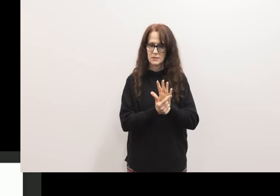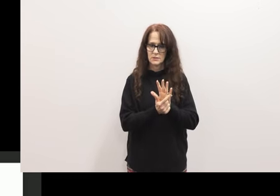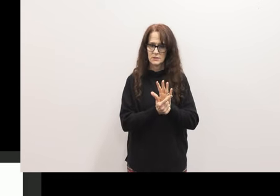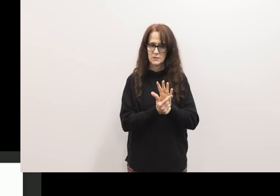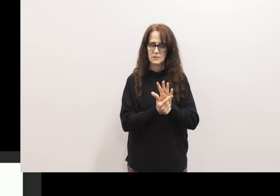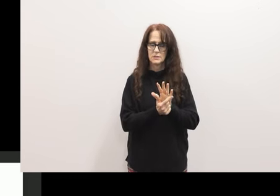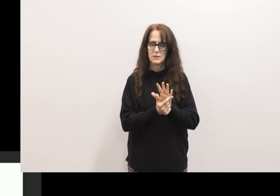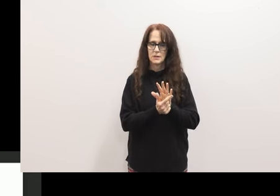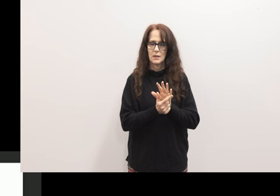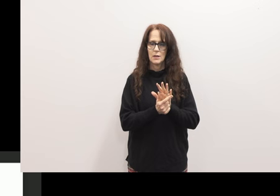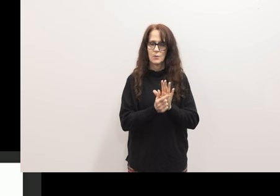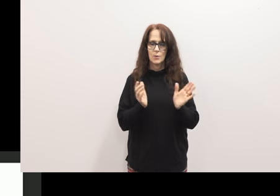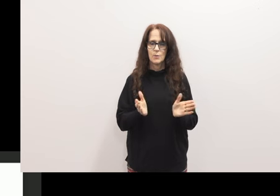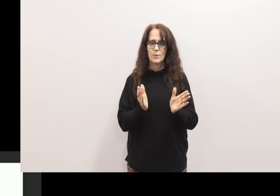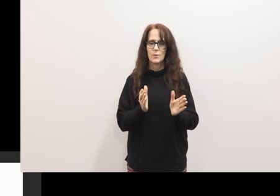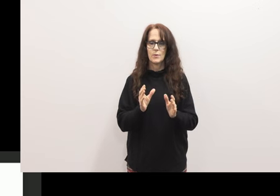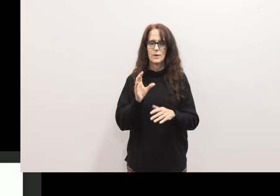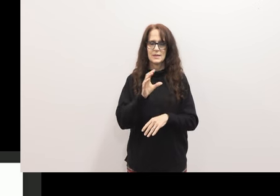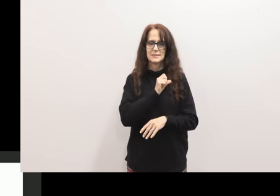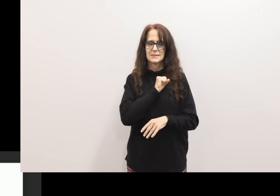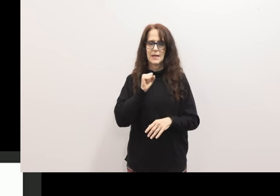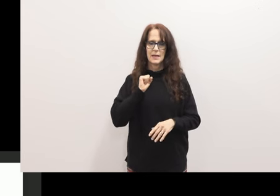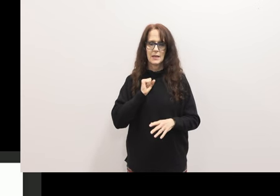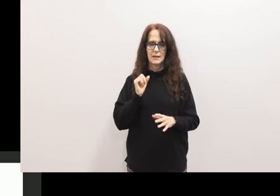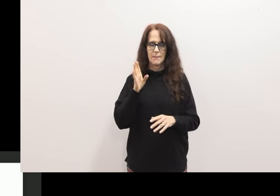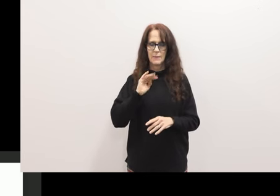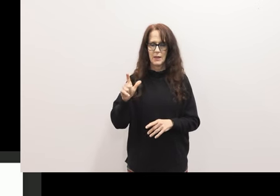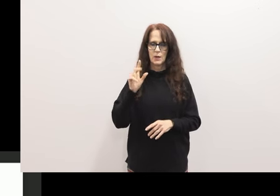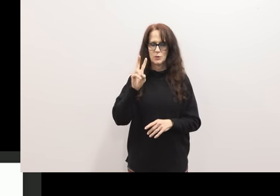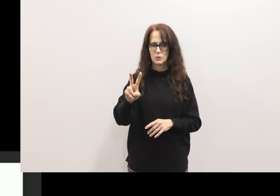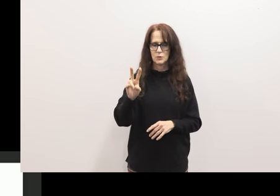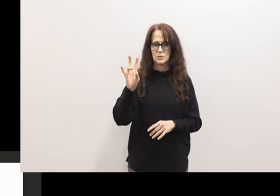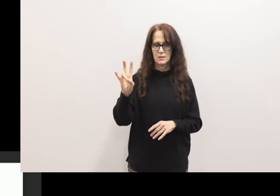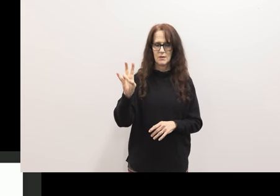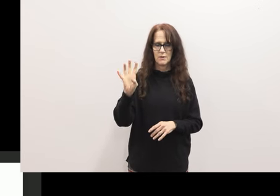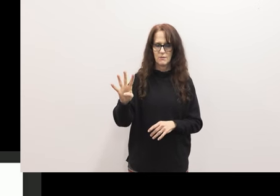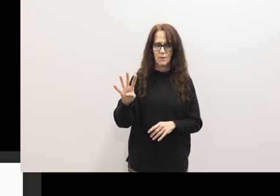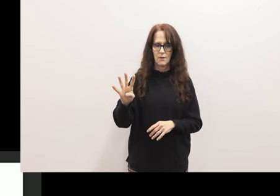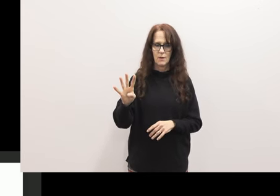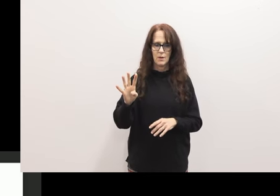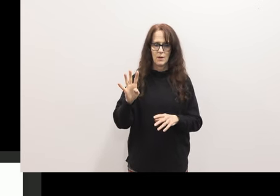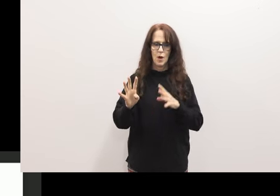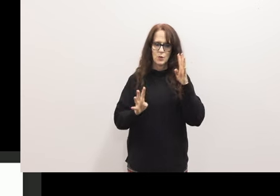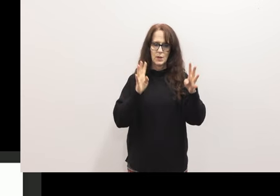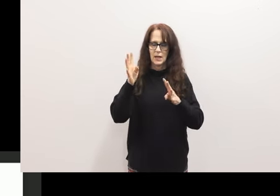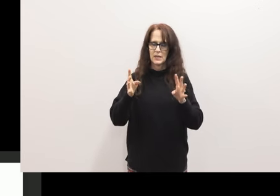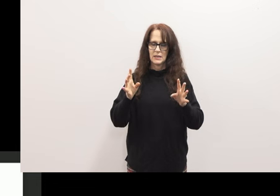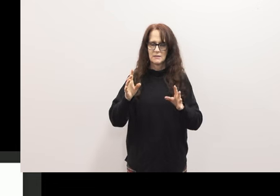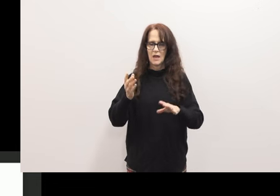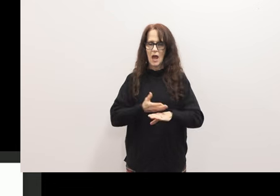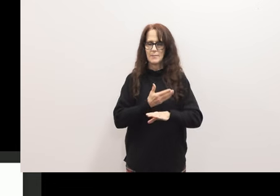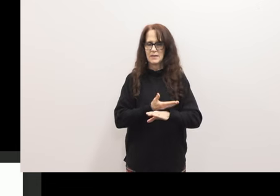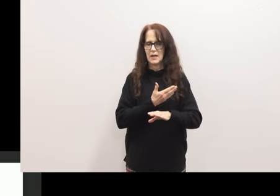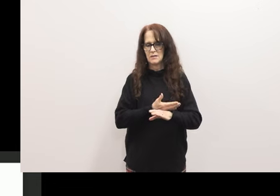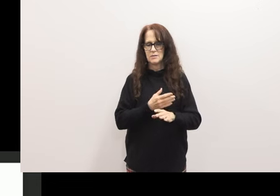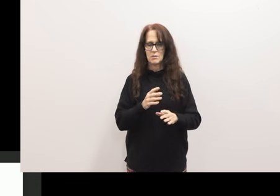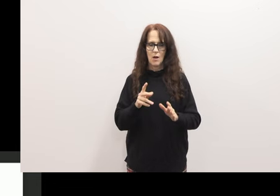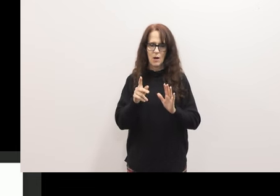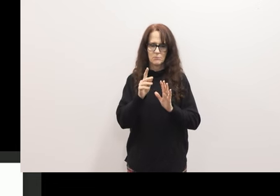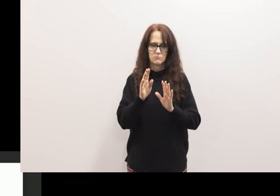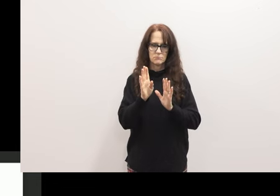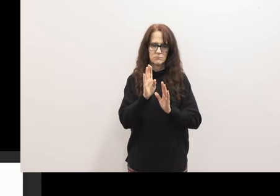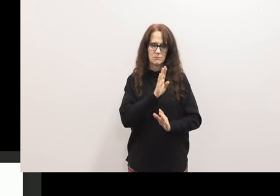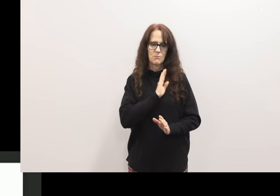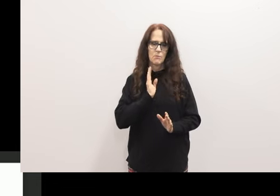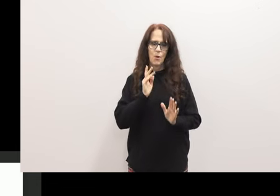that were prompted by Senate Bill 274 that are prompting some of these updates to our board policy.